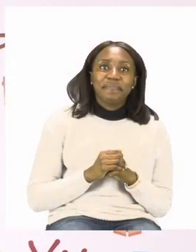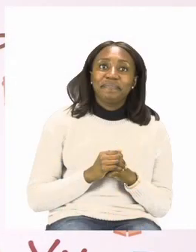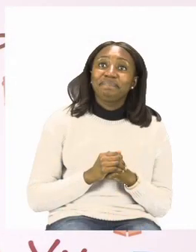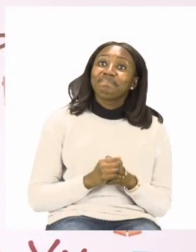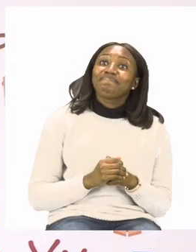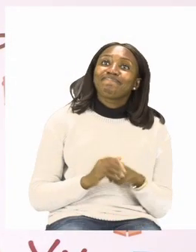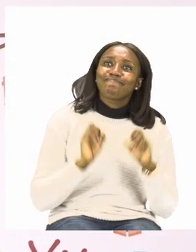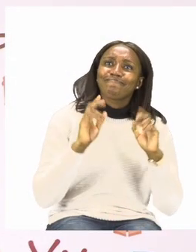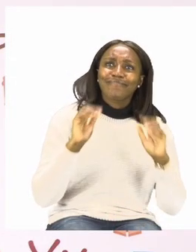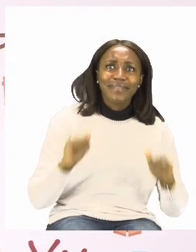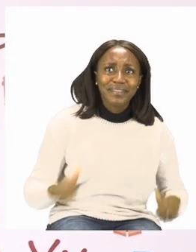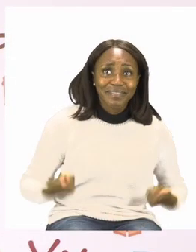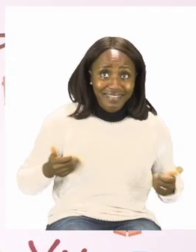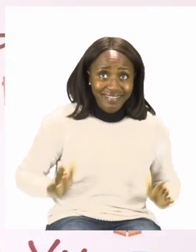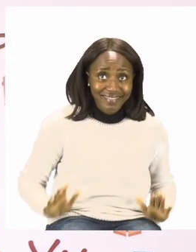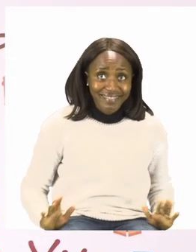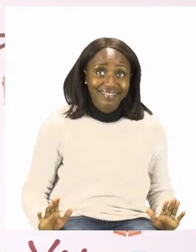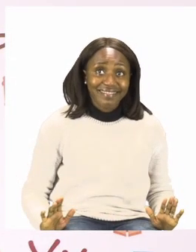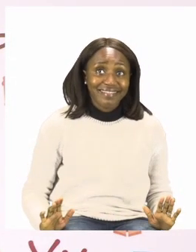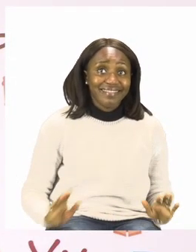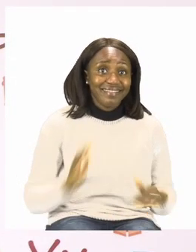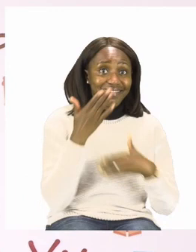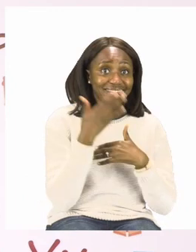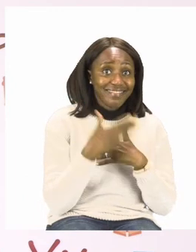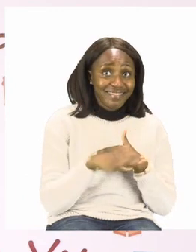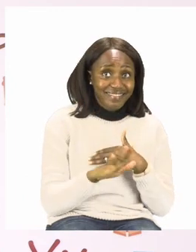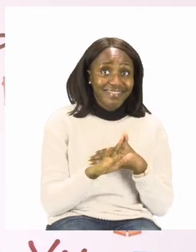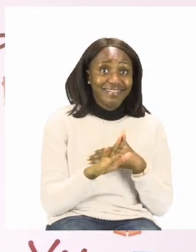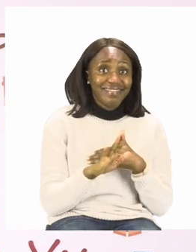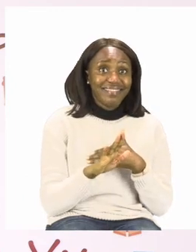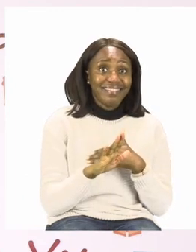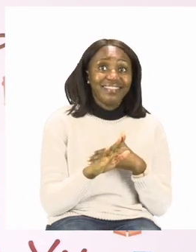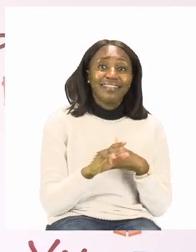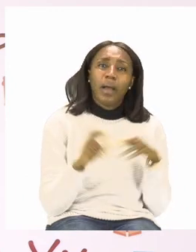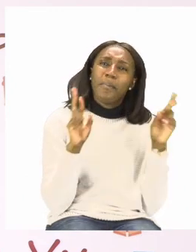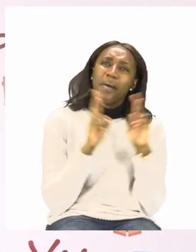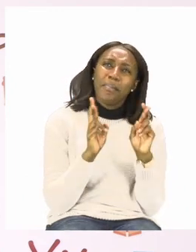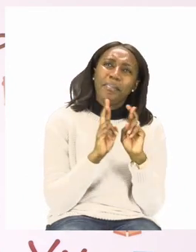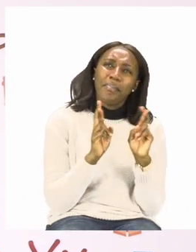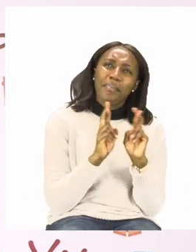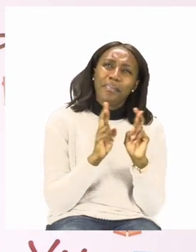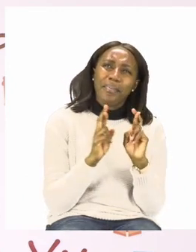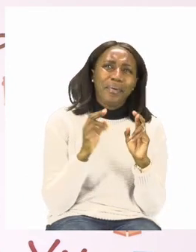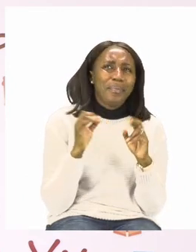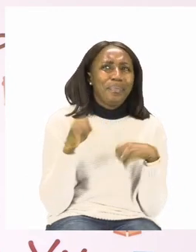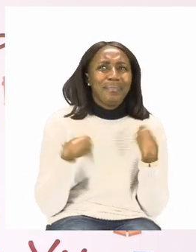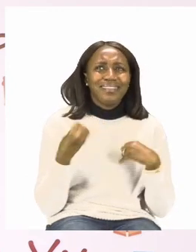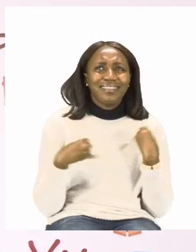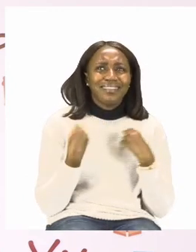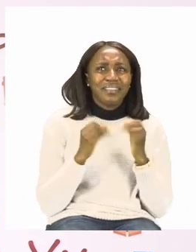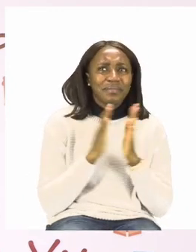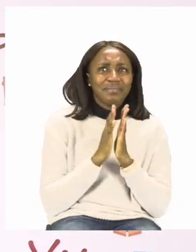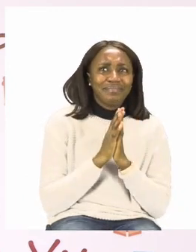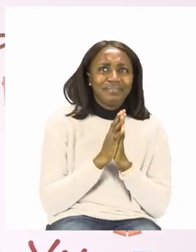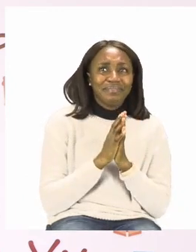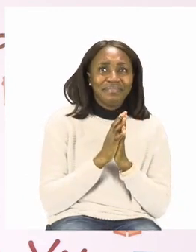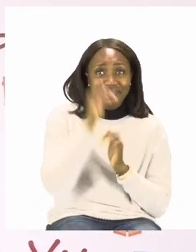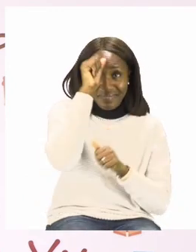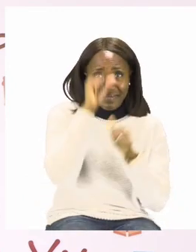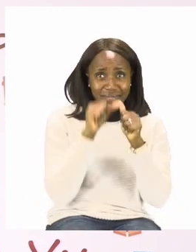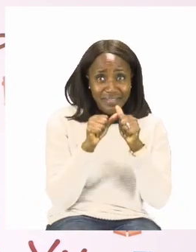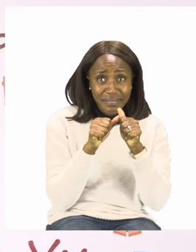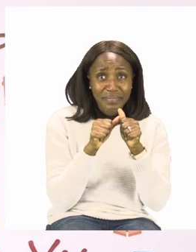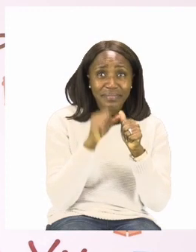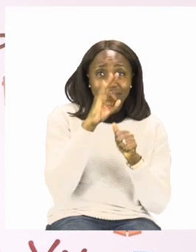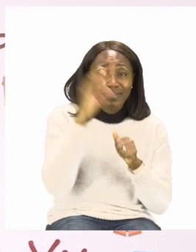Boys and girls, we have now come to the end of our lesson and I hope you had fun. Remember, if you're not sure